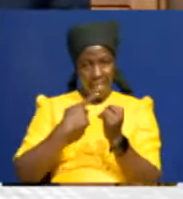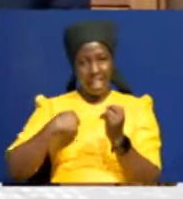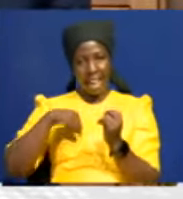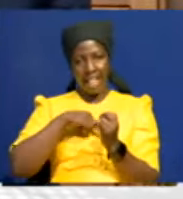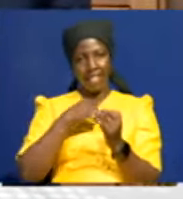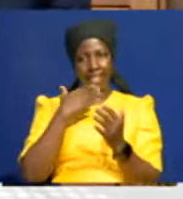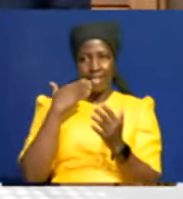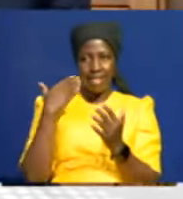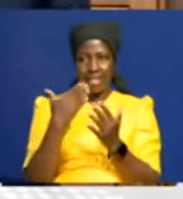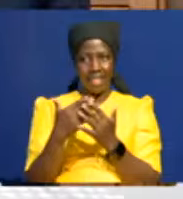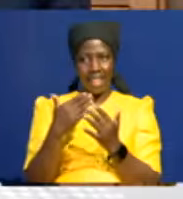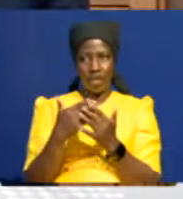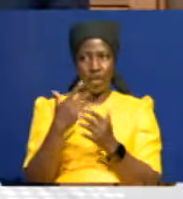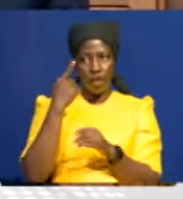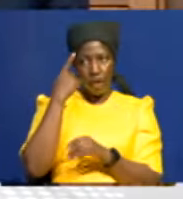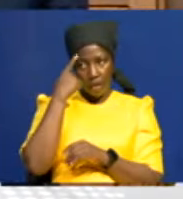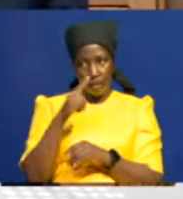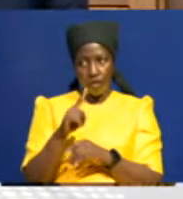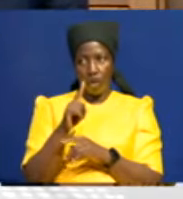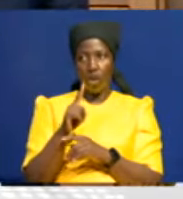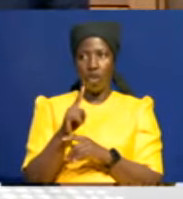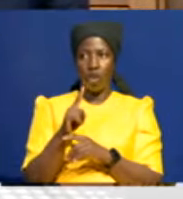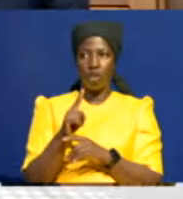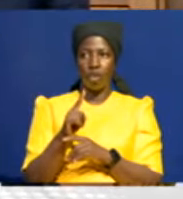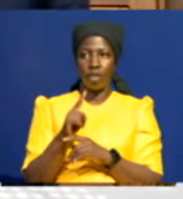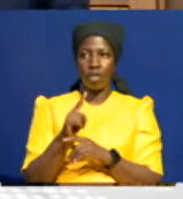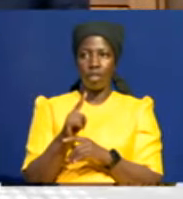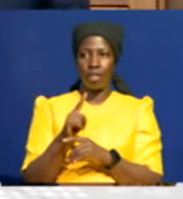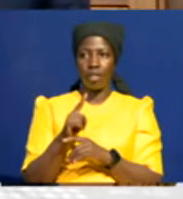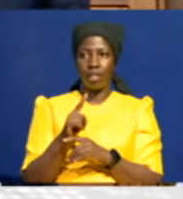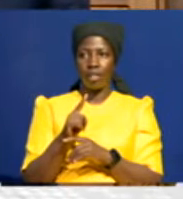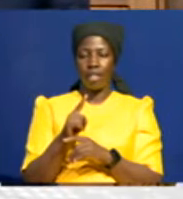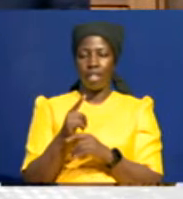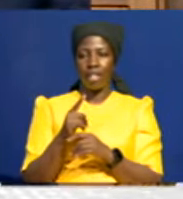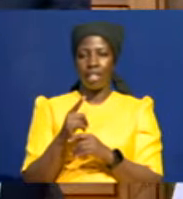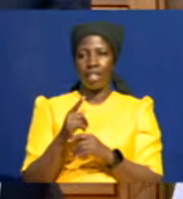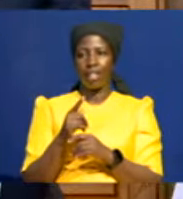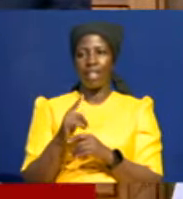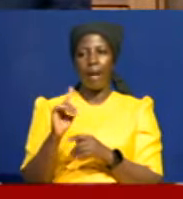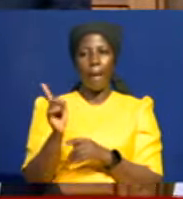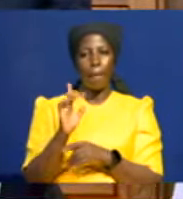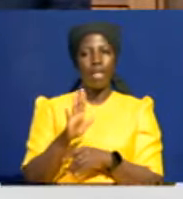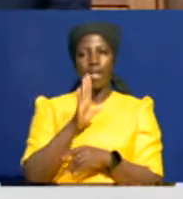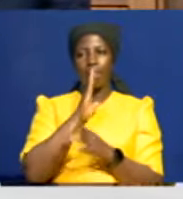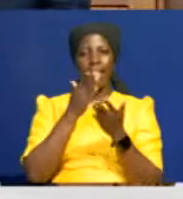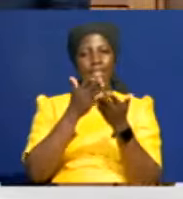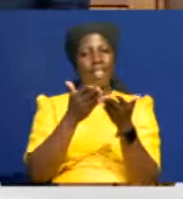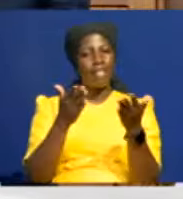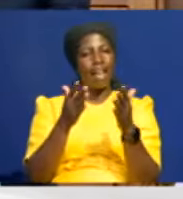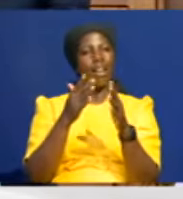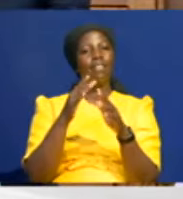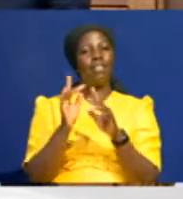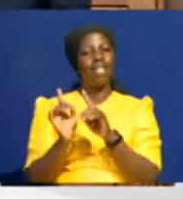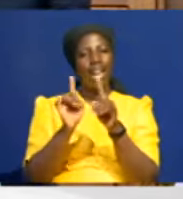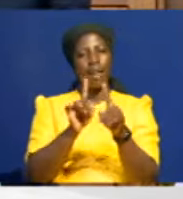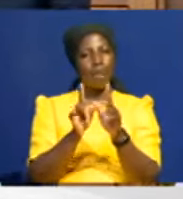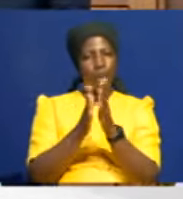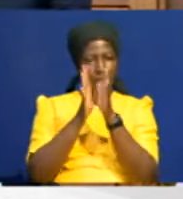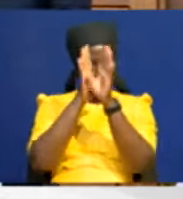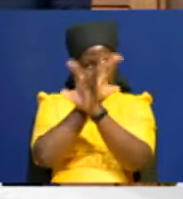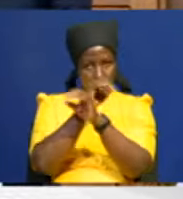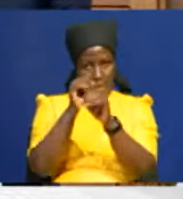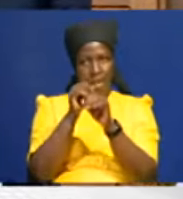Thank you for the presence also of the ministers accompanying Mr. President. I do hope